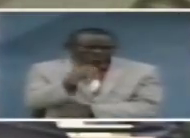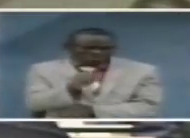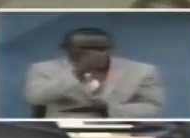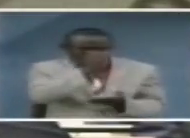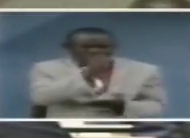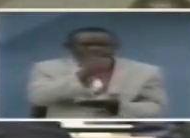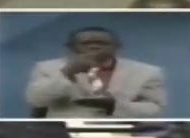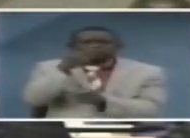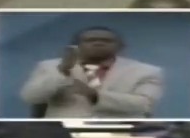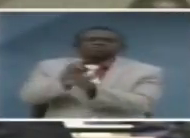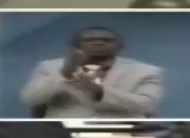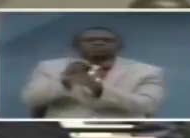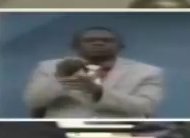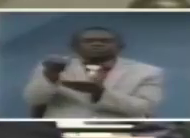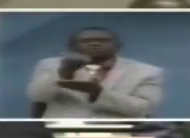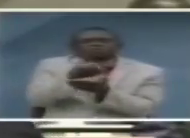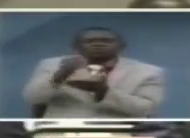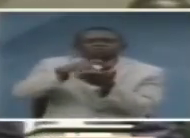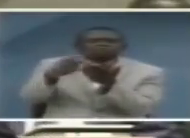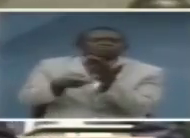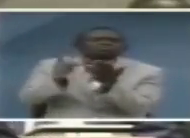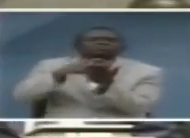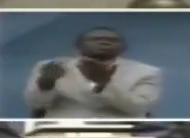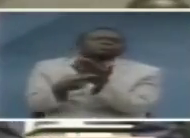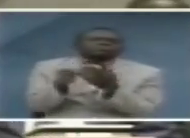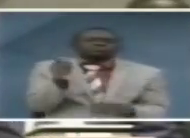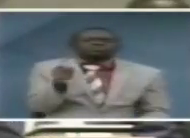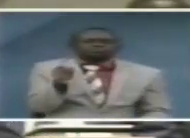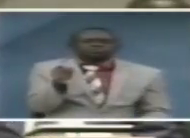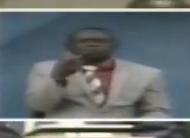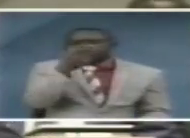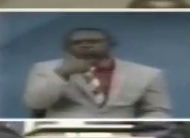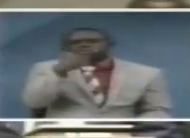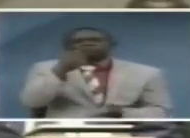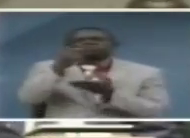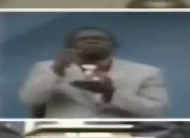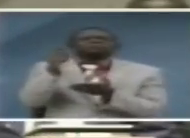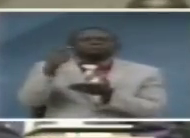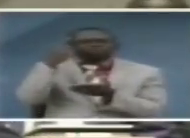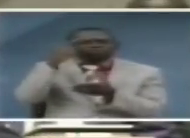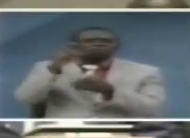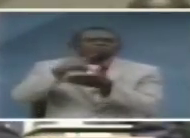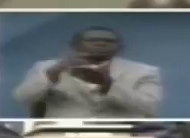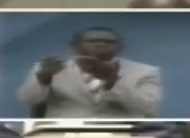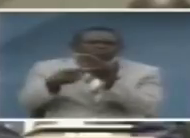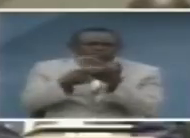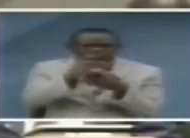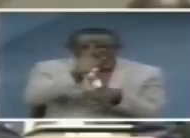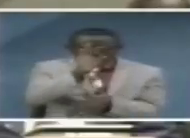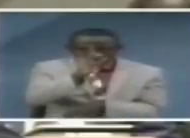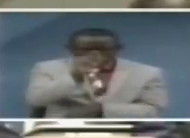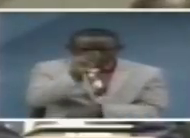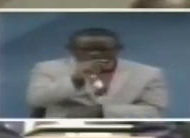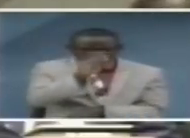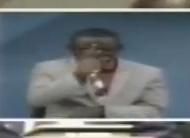or 24% of the budget on the economic affairs function. A significant